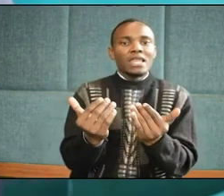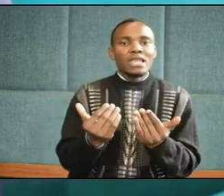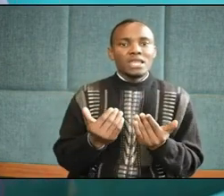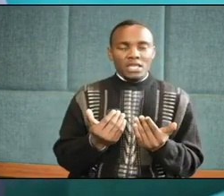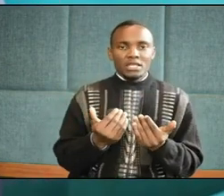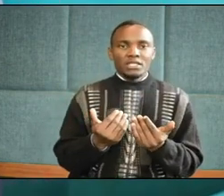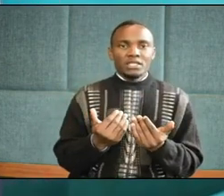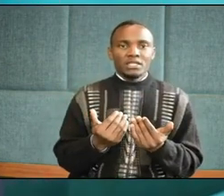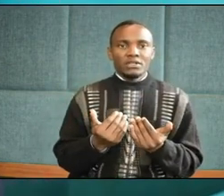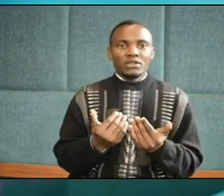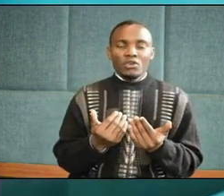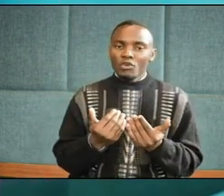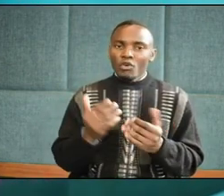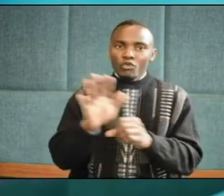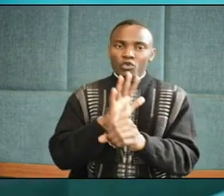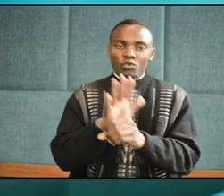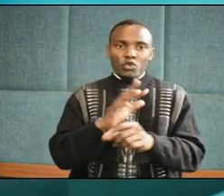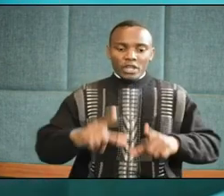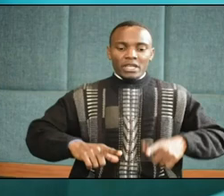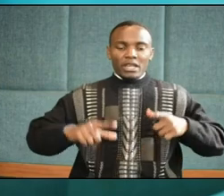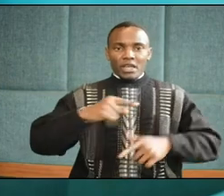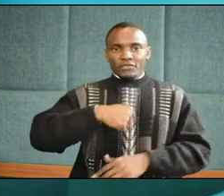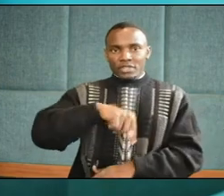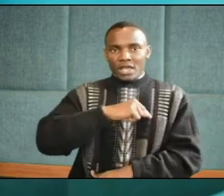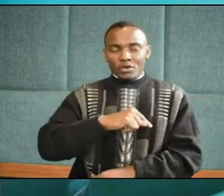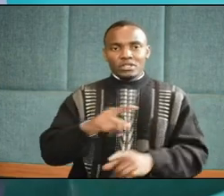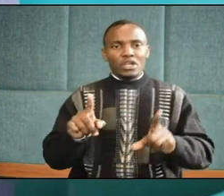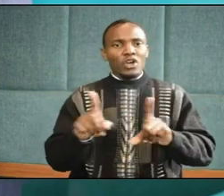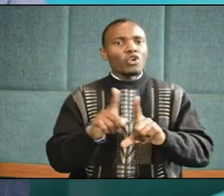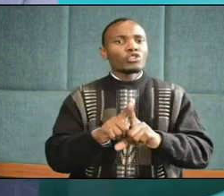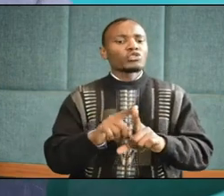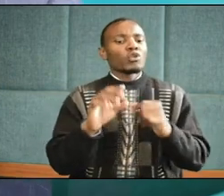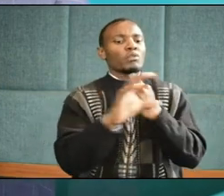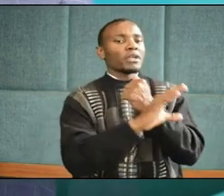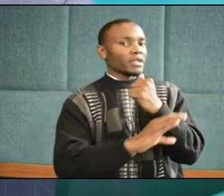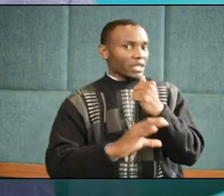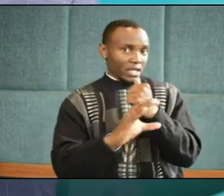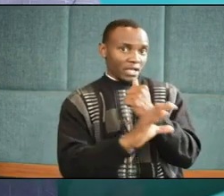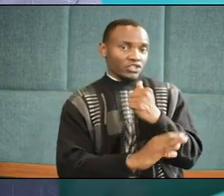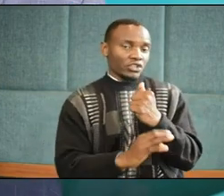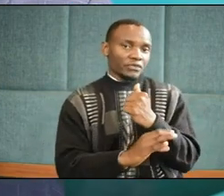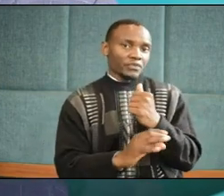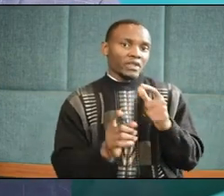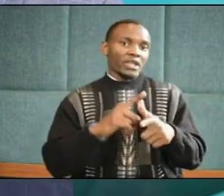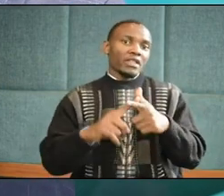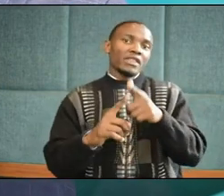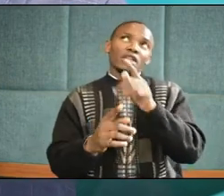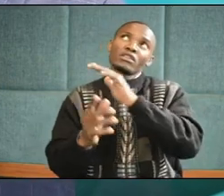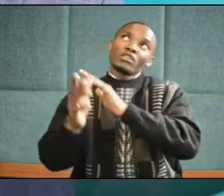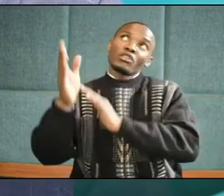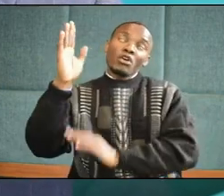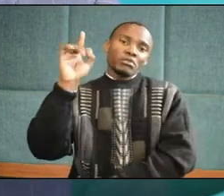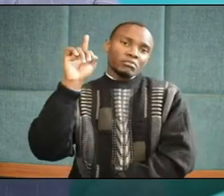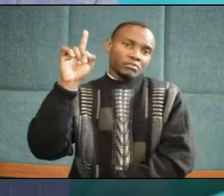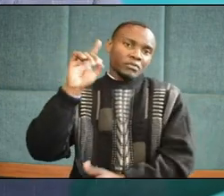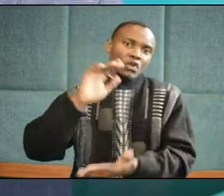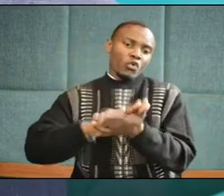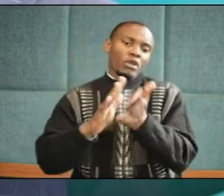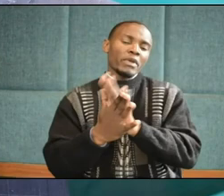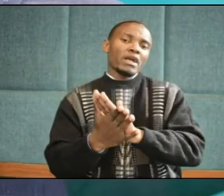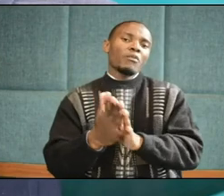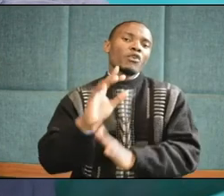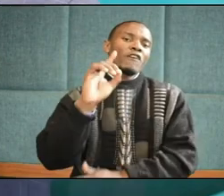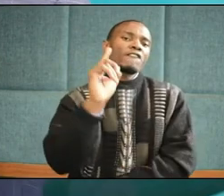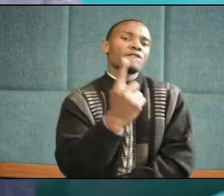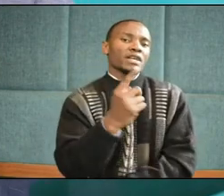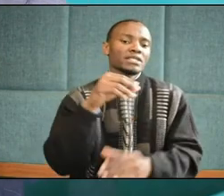fulfilled in our lives as a church, and even as a country, God will become first